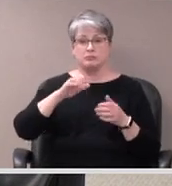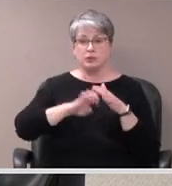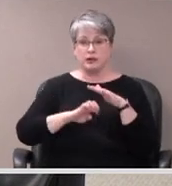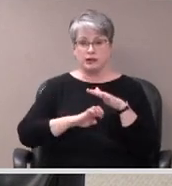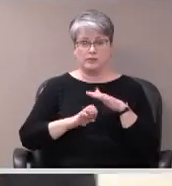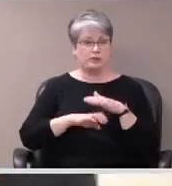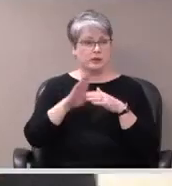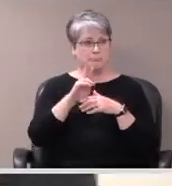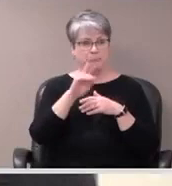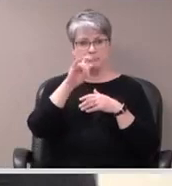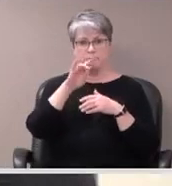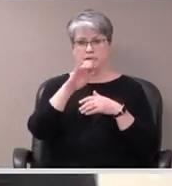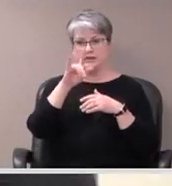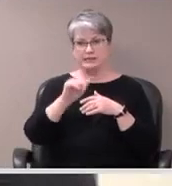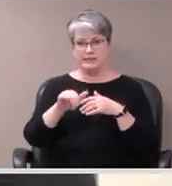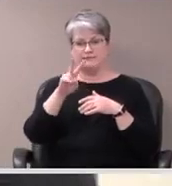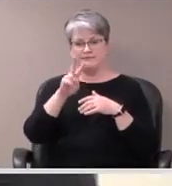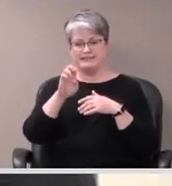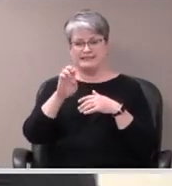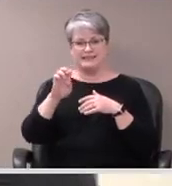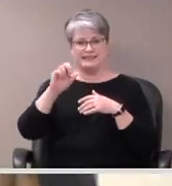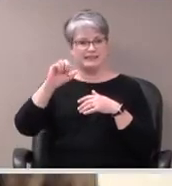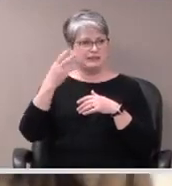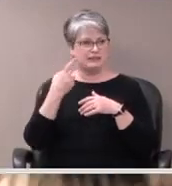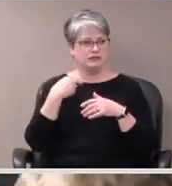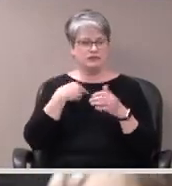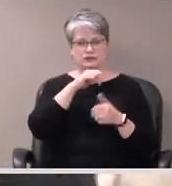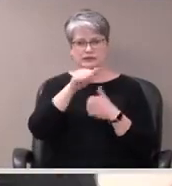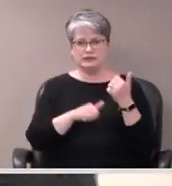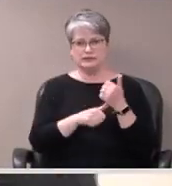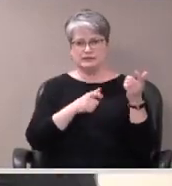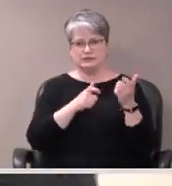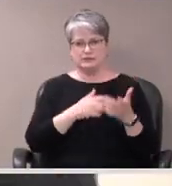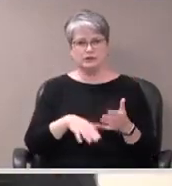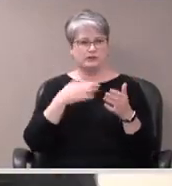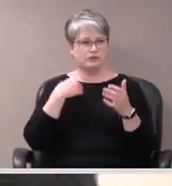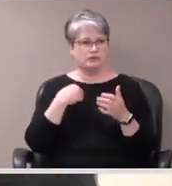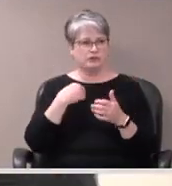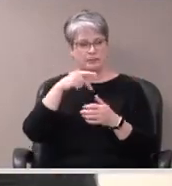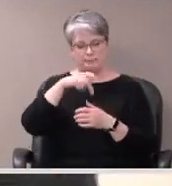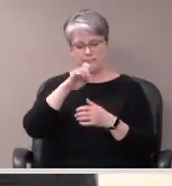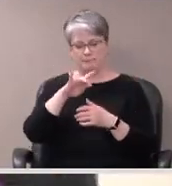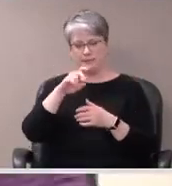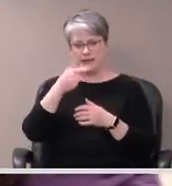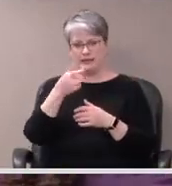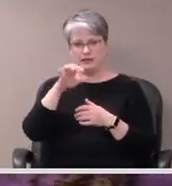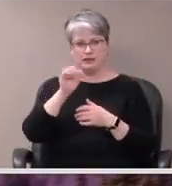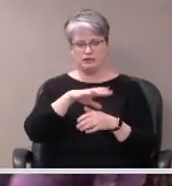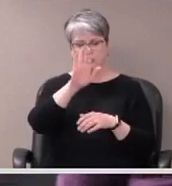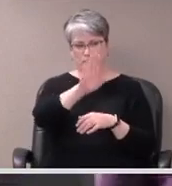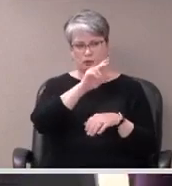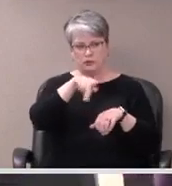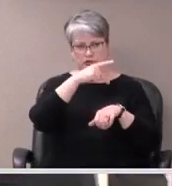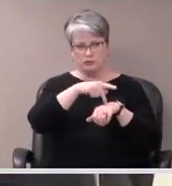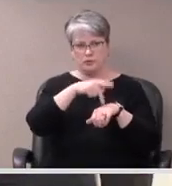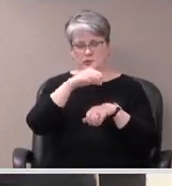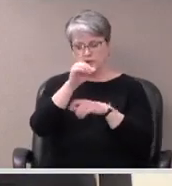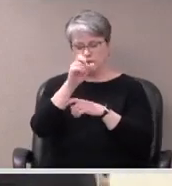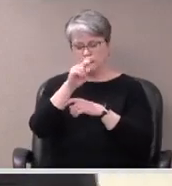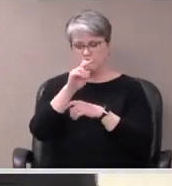Veach. Joining her in the recognition is Assistant Superintendent Paige Hartstern and her principal Danielle Randall.